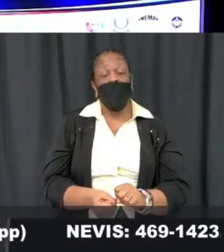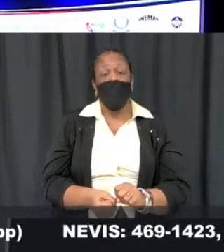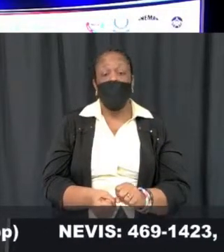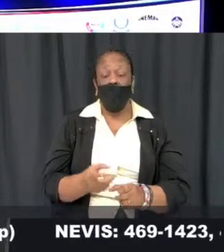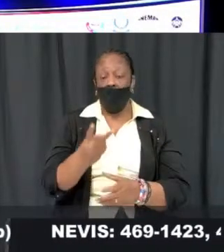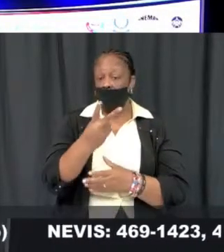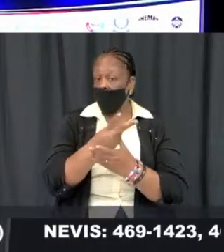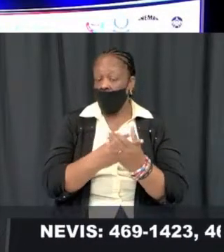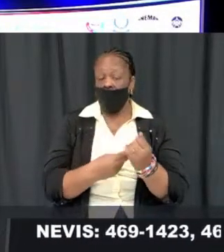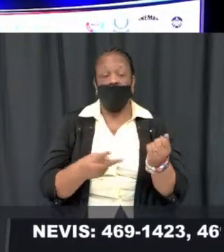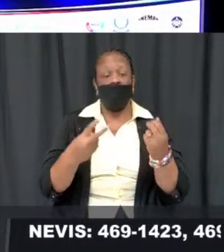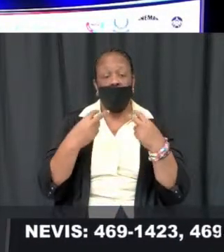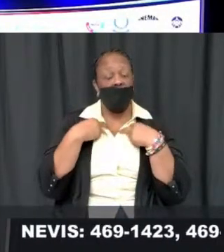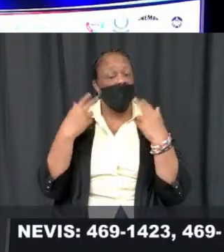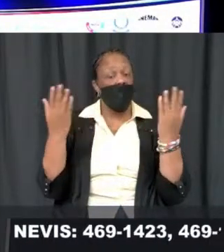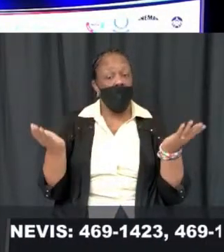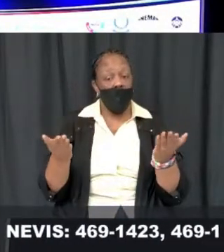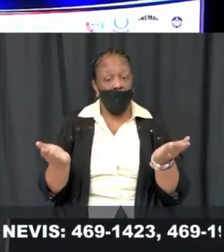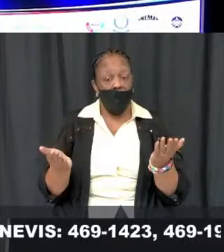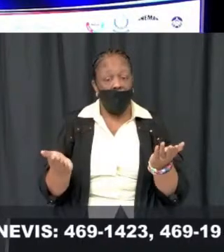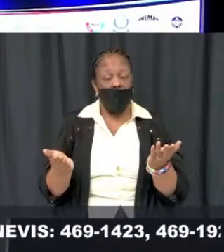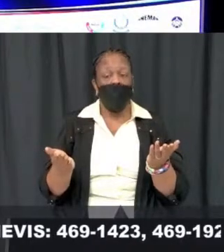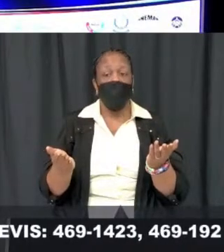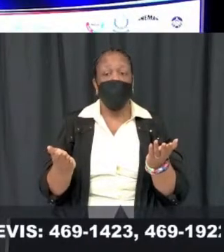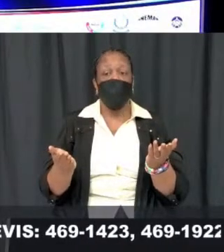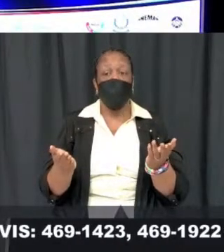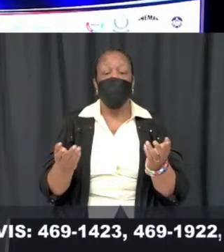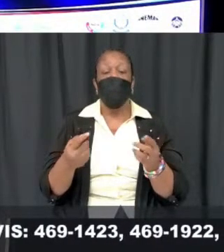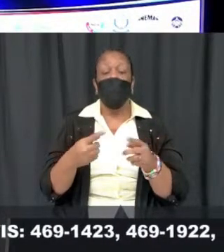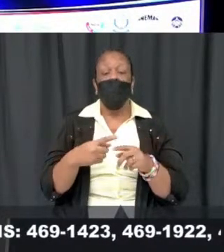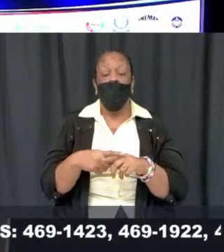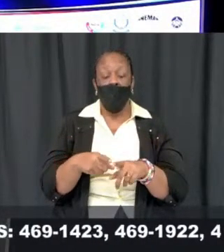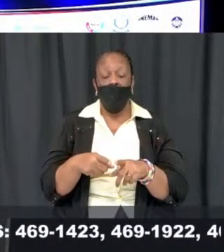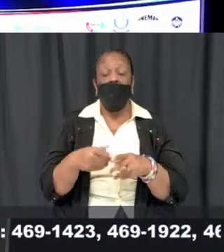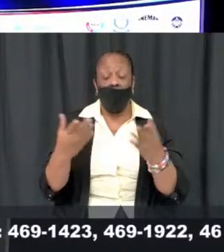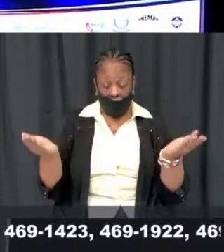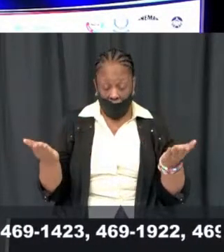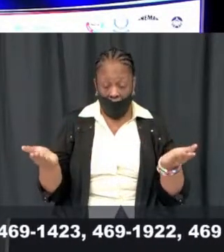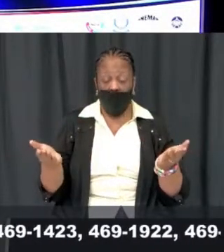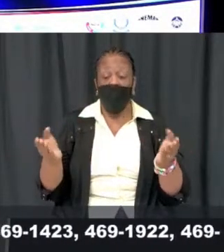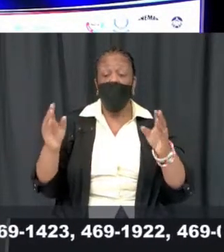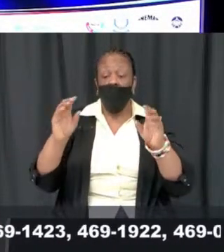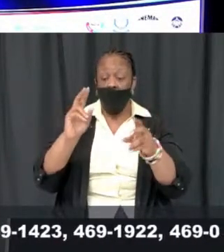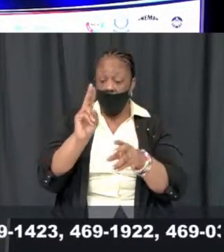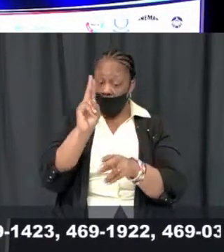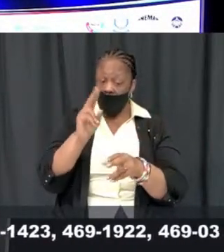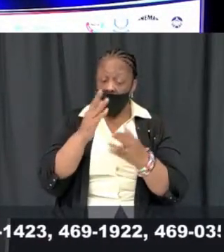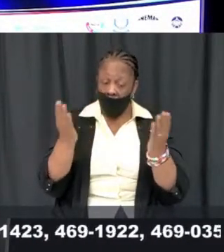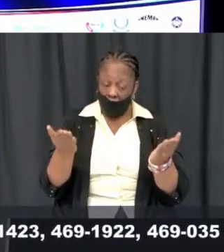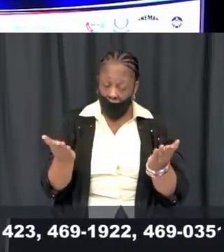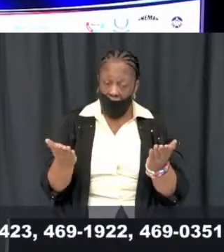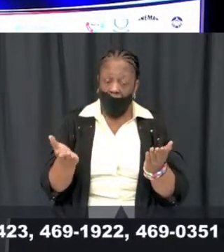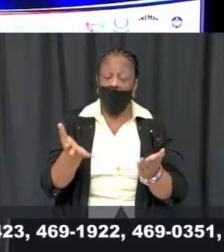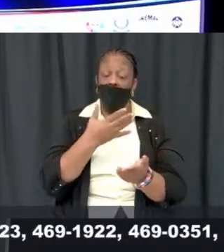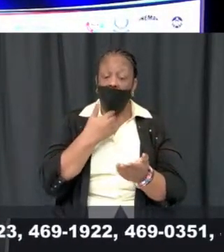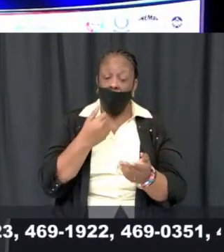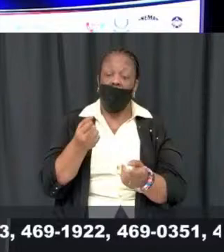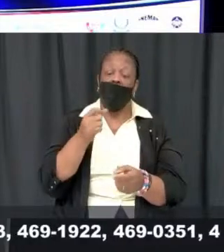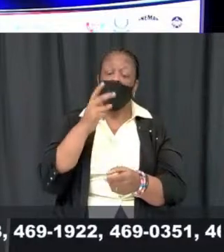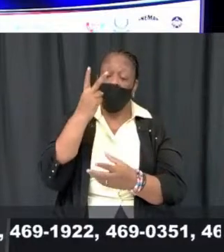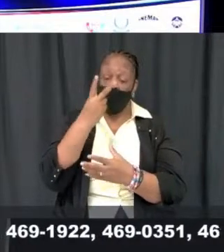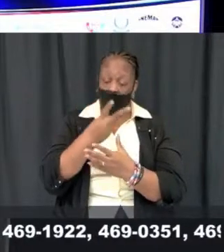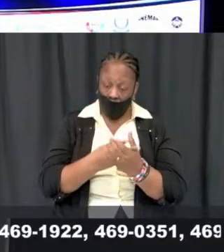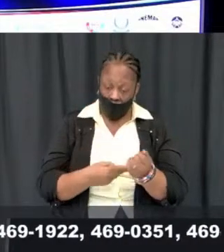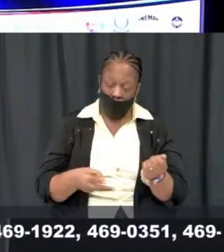yes, both batches of vaccine have been officially approved by the World Health Organization through